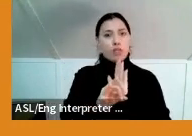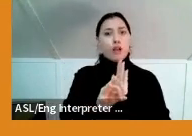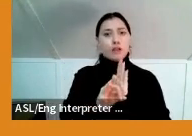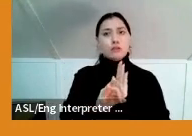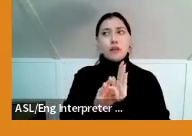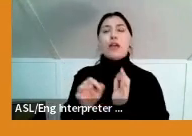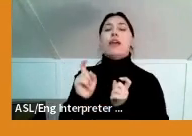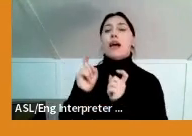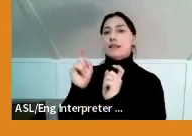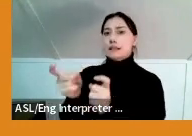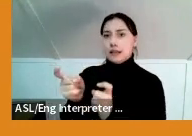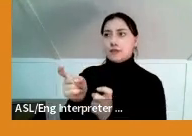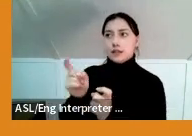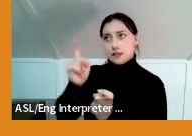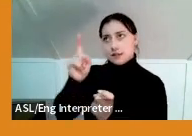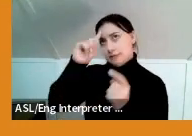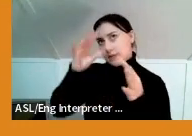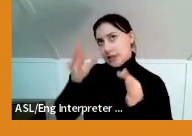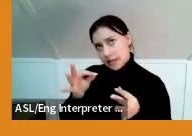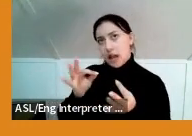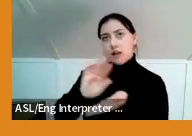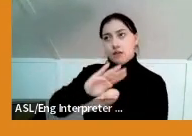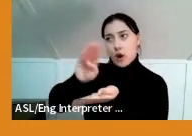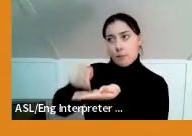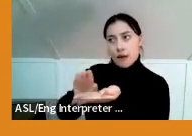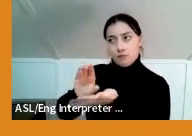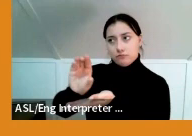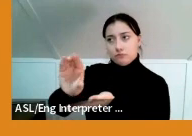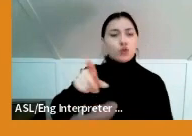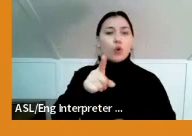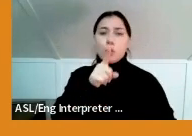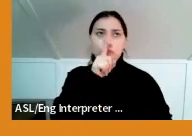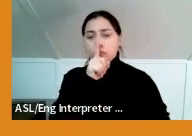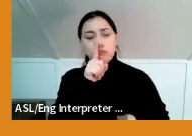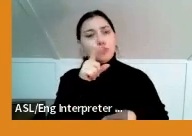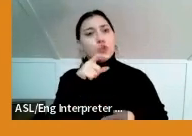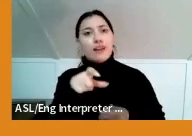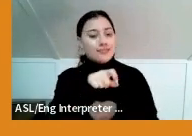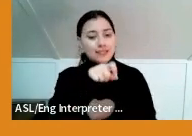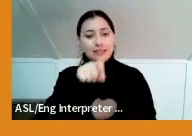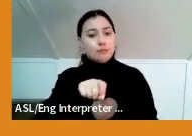amounts. So you don't need to figure out what to ask for.